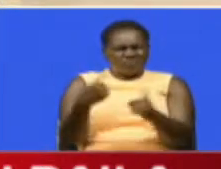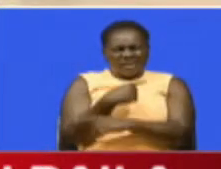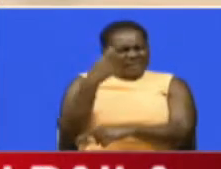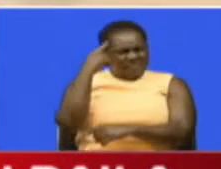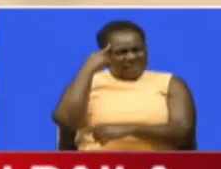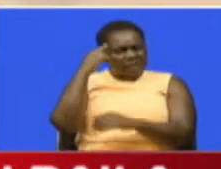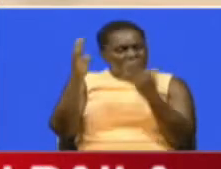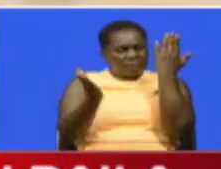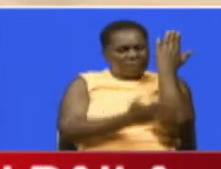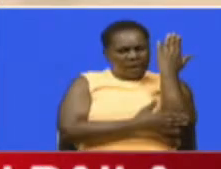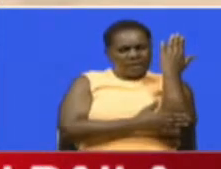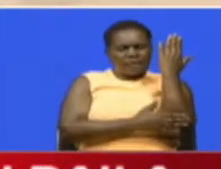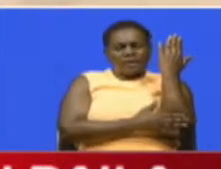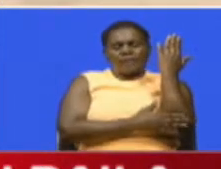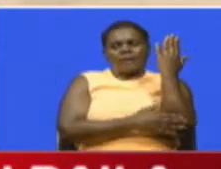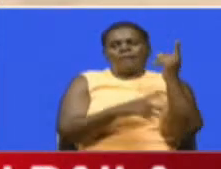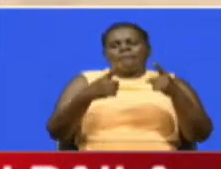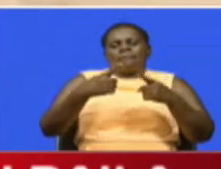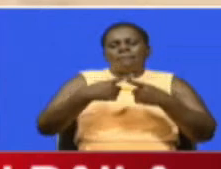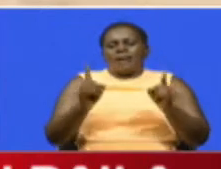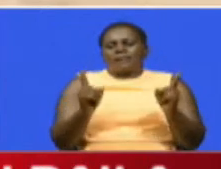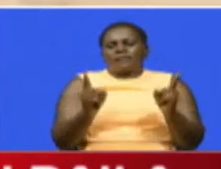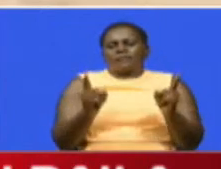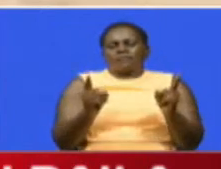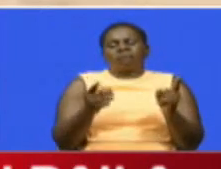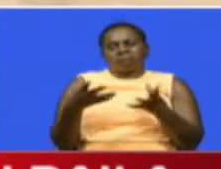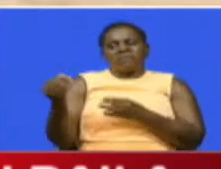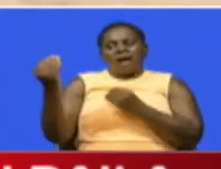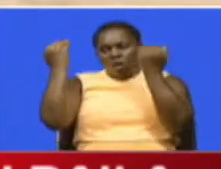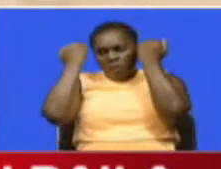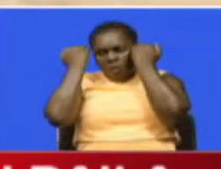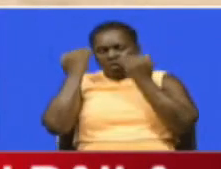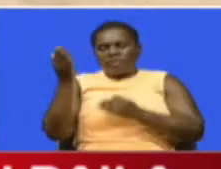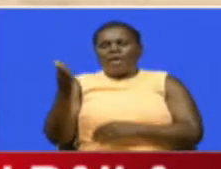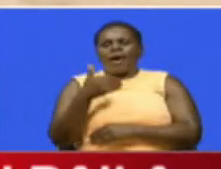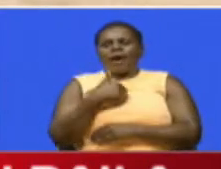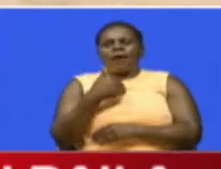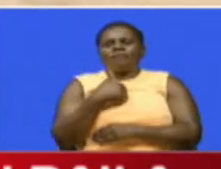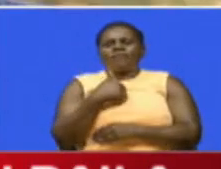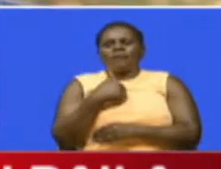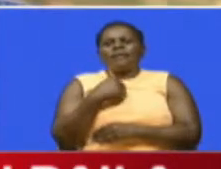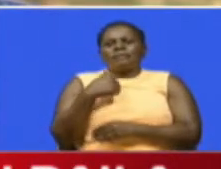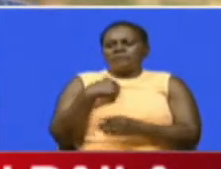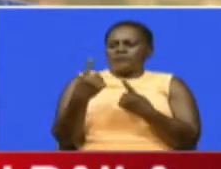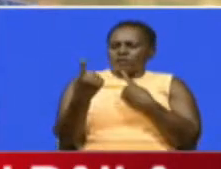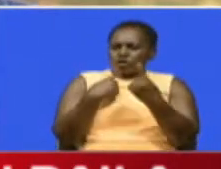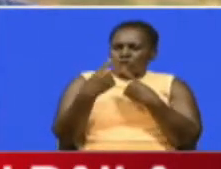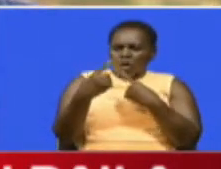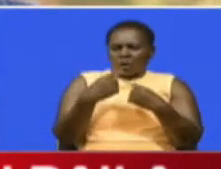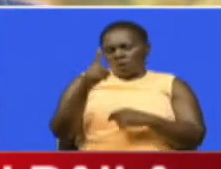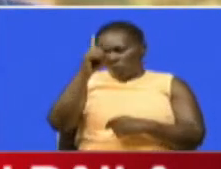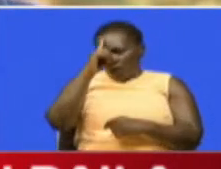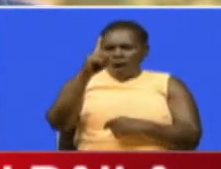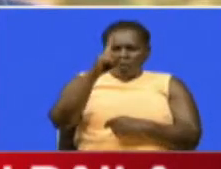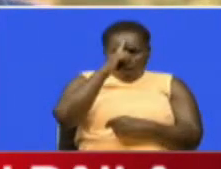view, although the matter is in court. But I'm just talking as a layman.